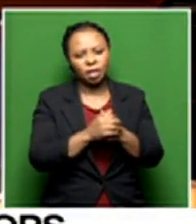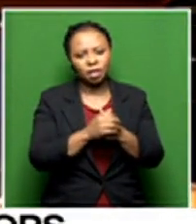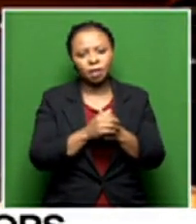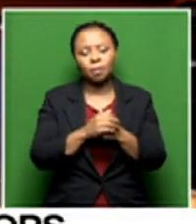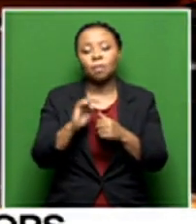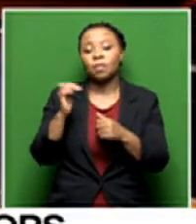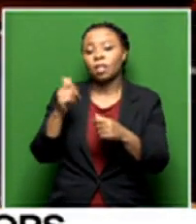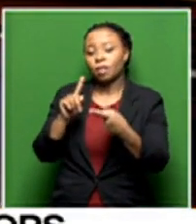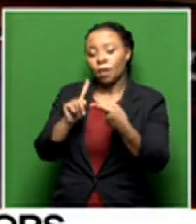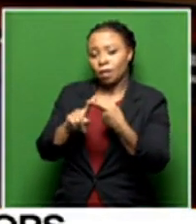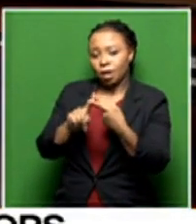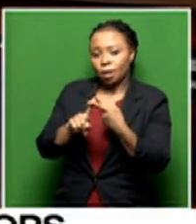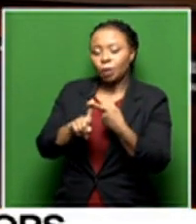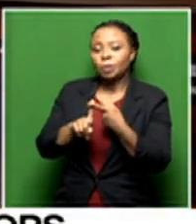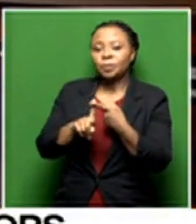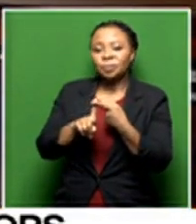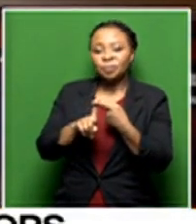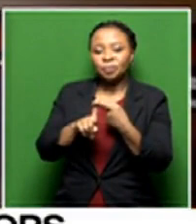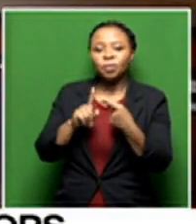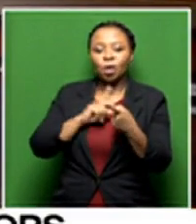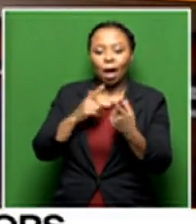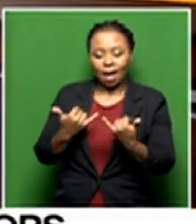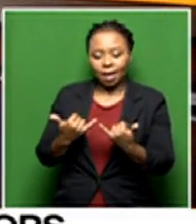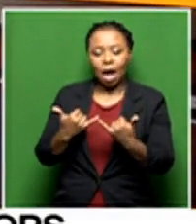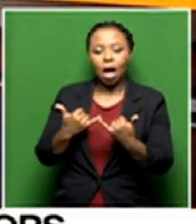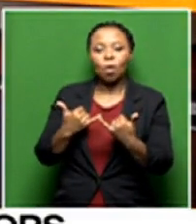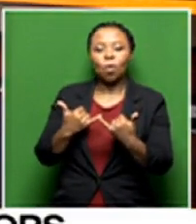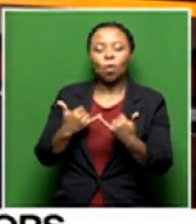The first thing, it was trying to, because now the problem is